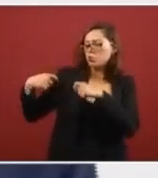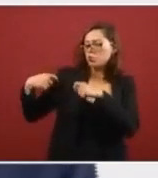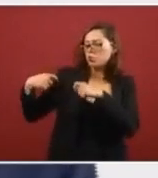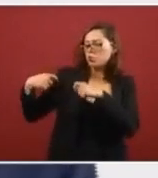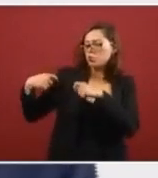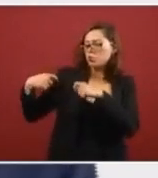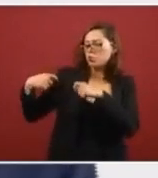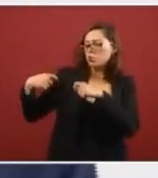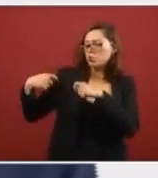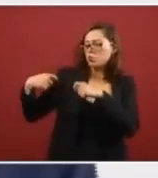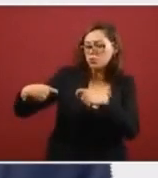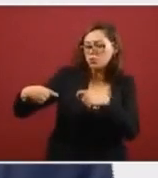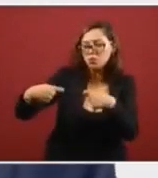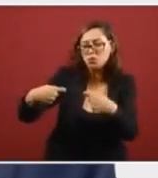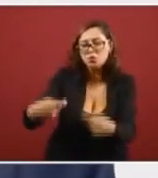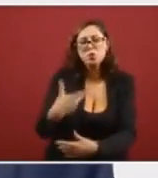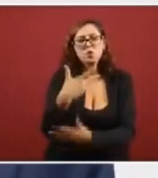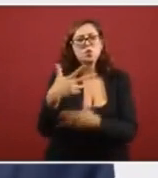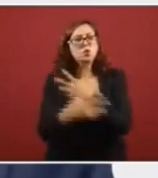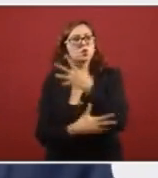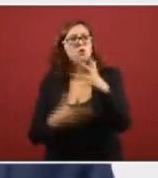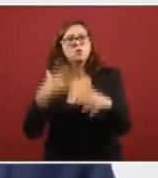natural beauties